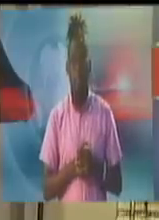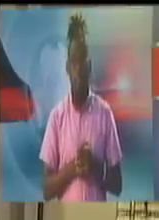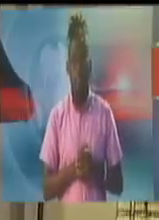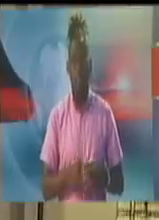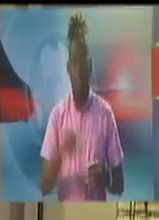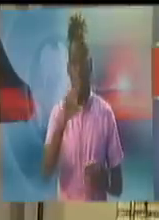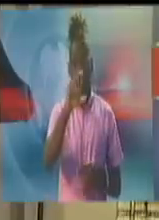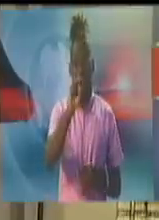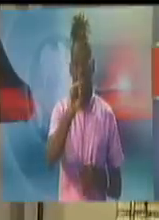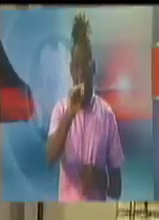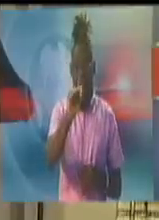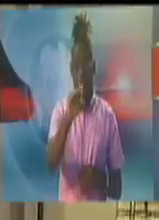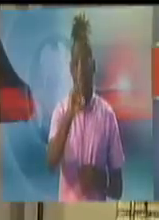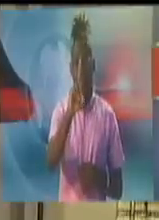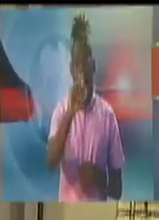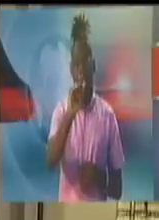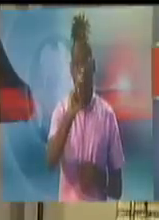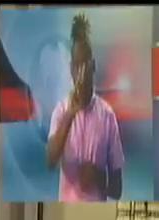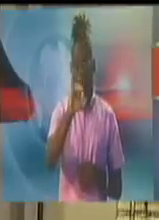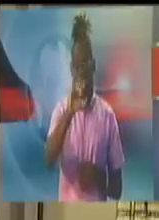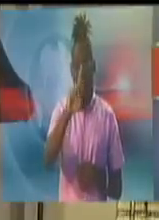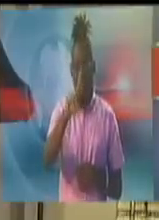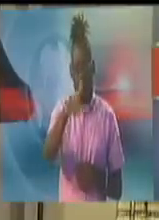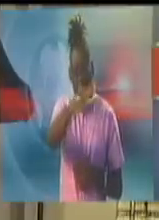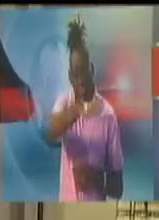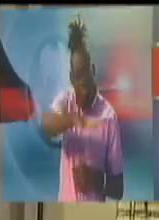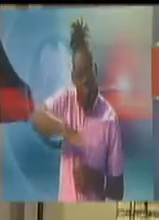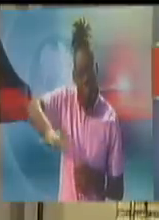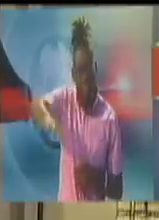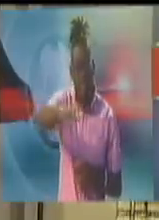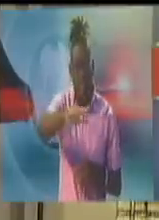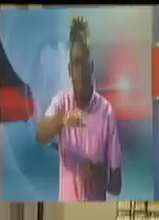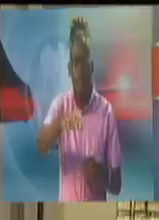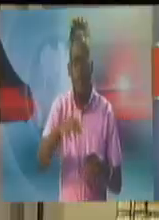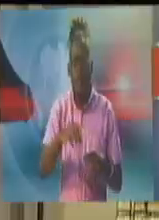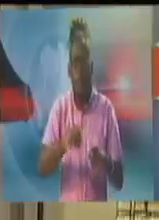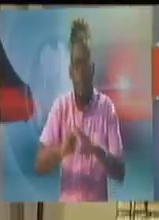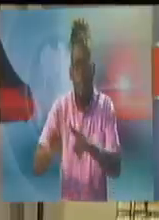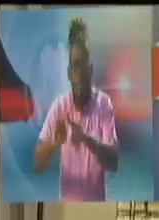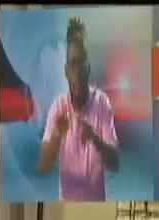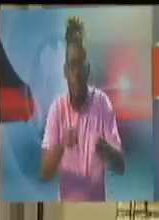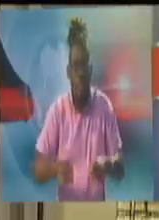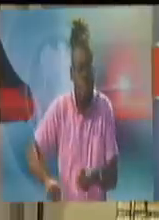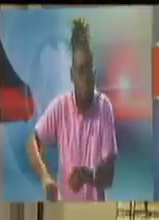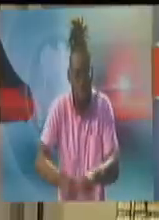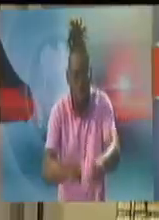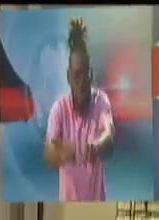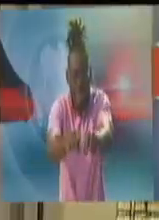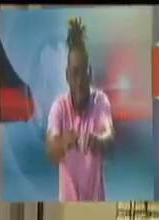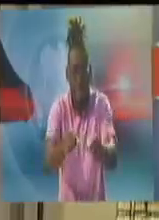El Reposo Road, Vega de Oropouch, Tate Trace, Grange Trace Street,